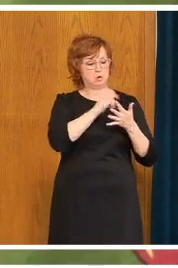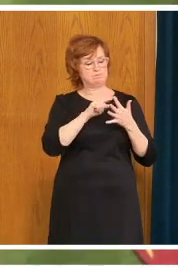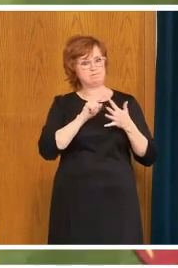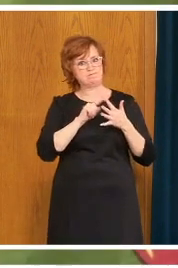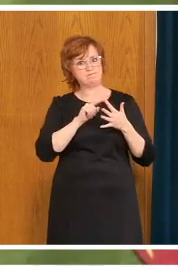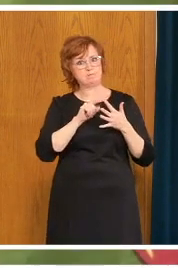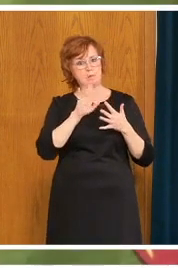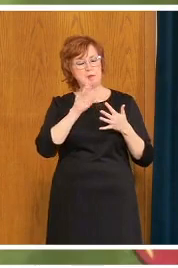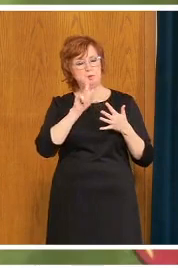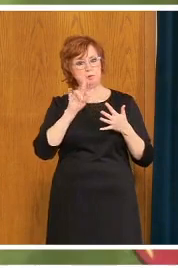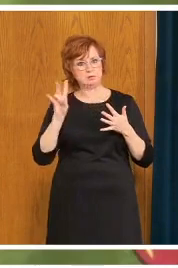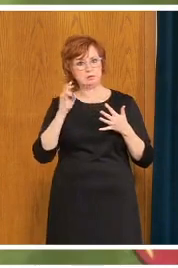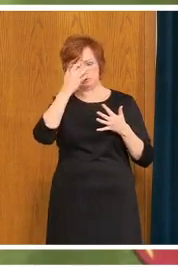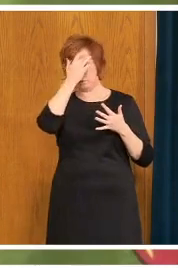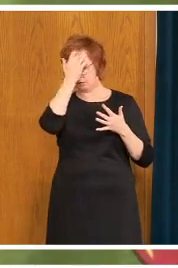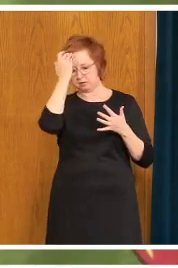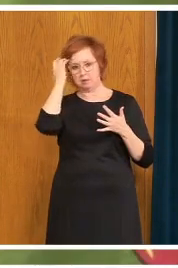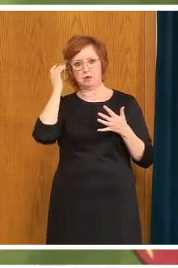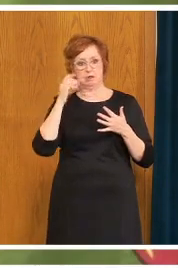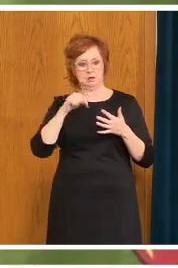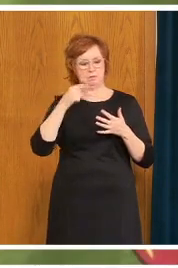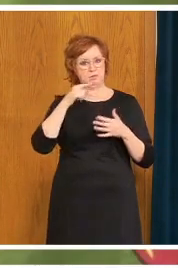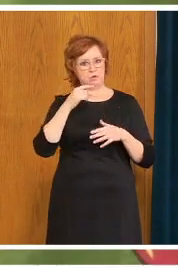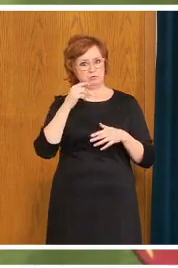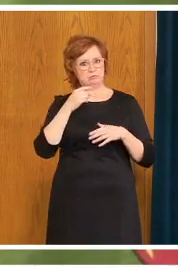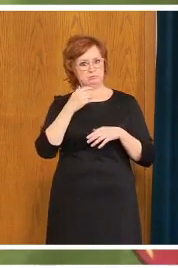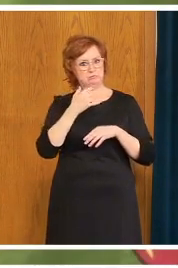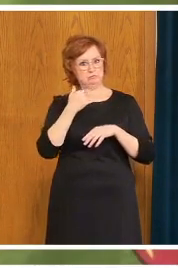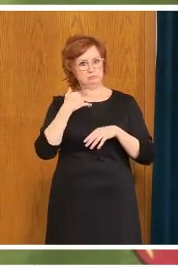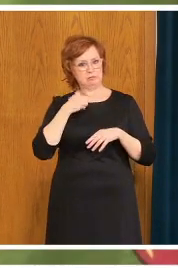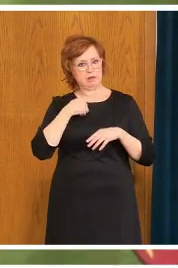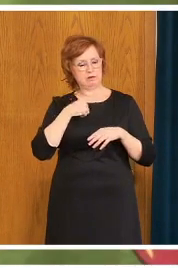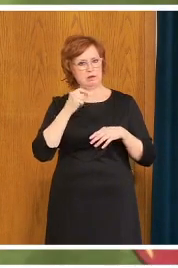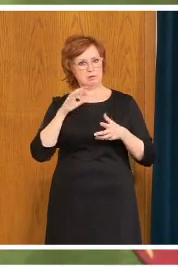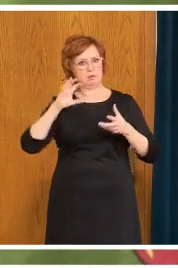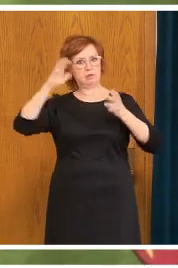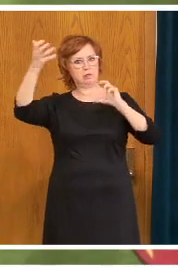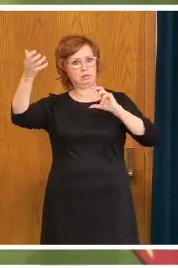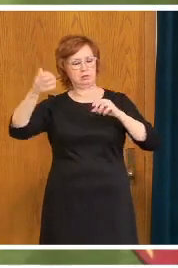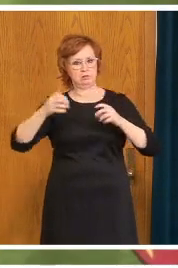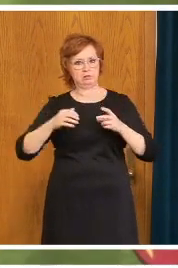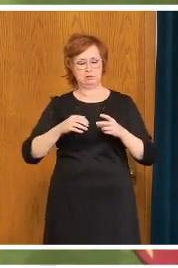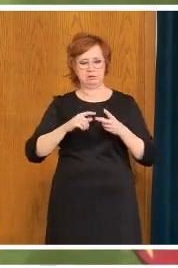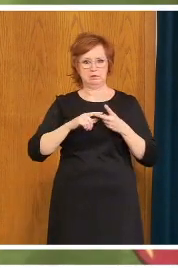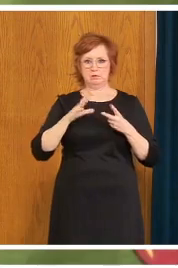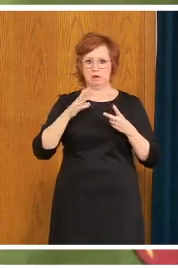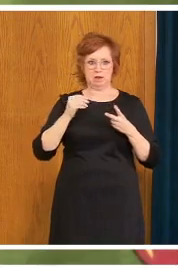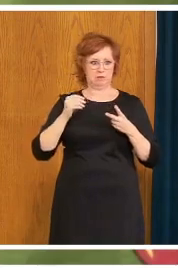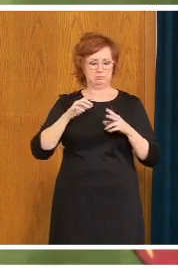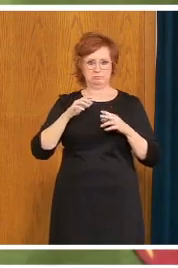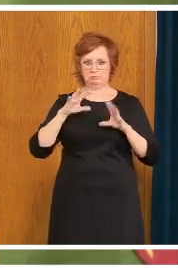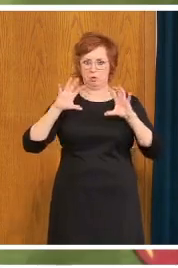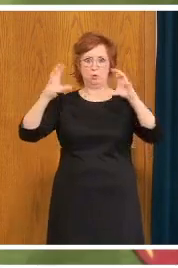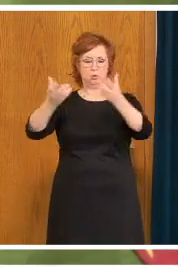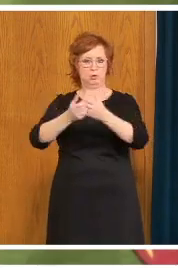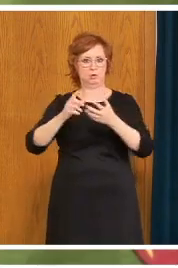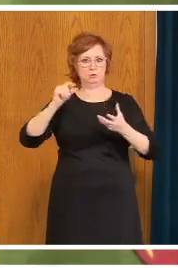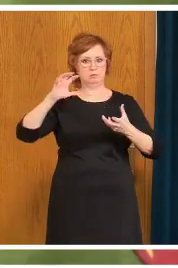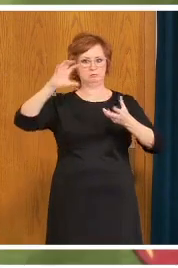It does change things up, and we had a minimal amount of cases of the variant in the province at that point in